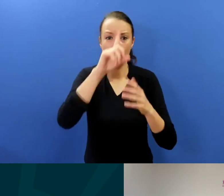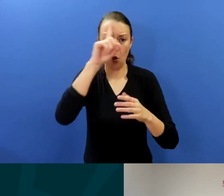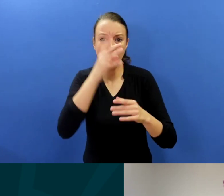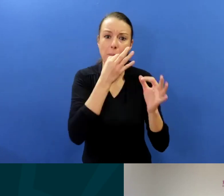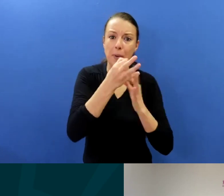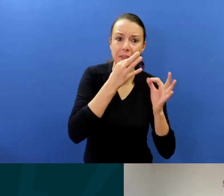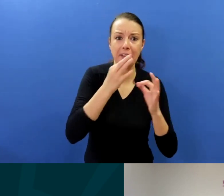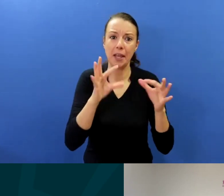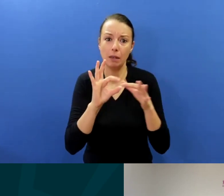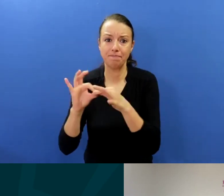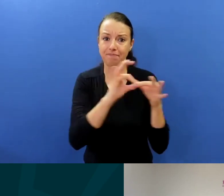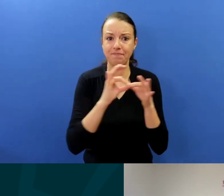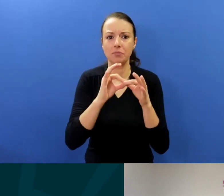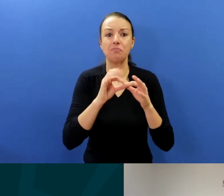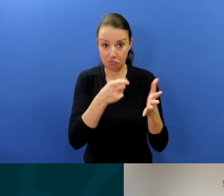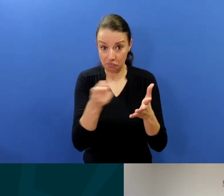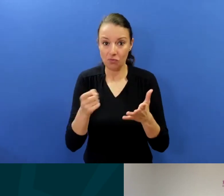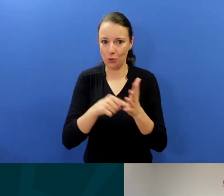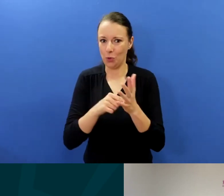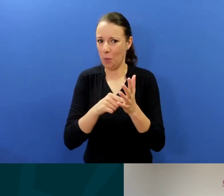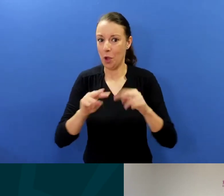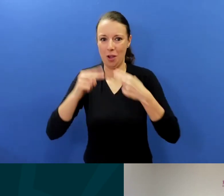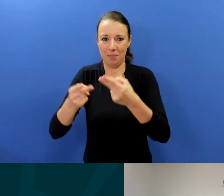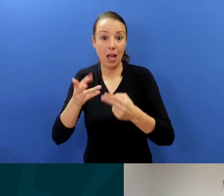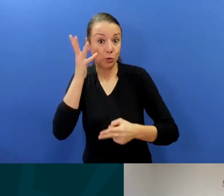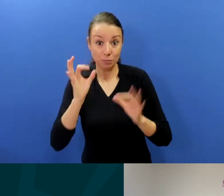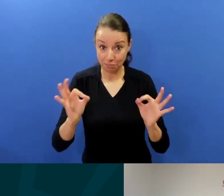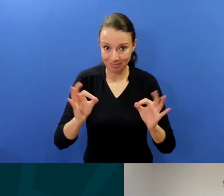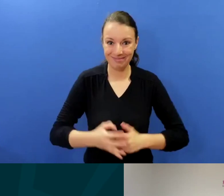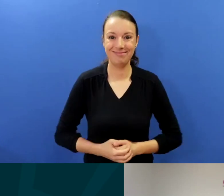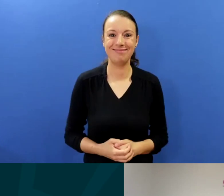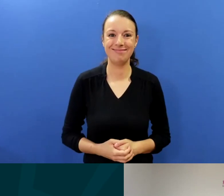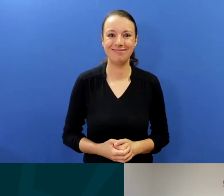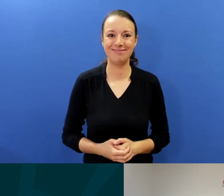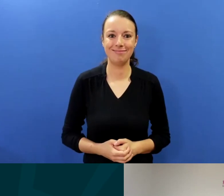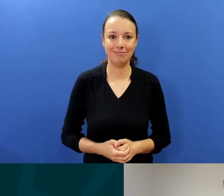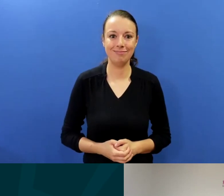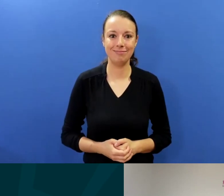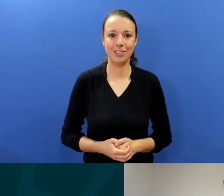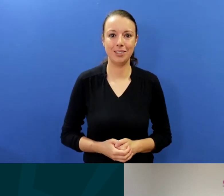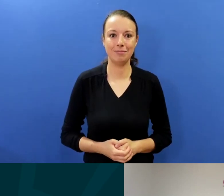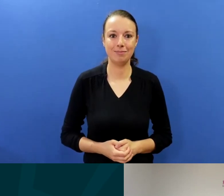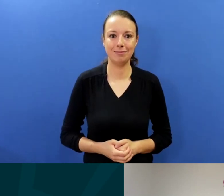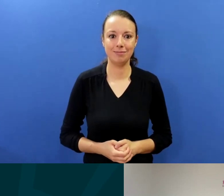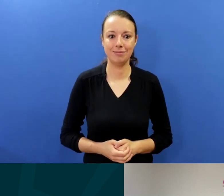very important way of working on the citizen engagement deliberative